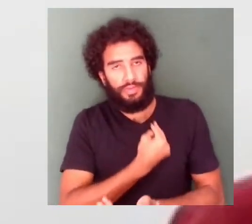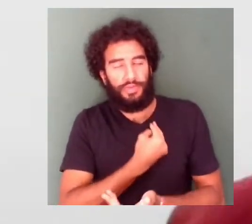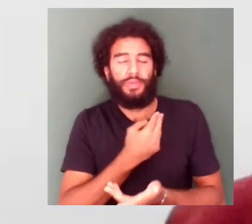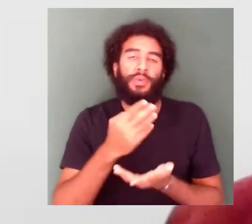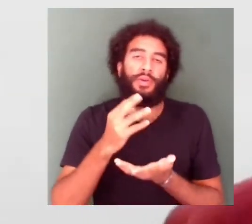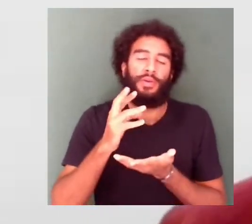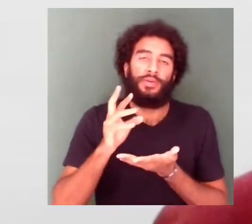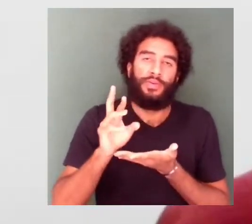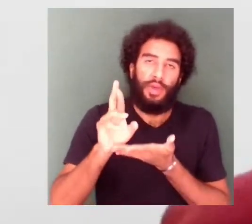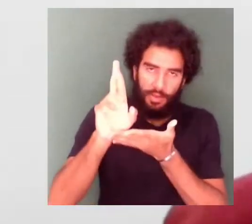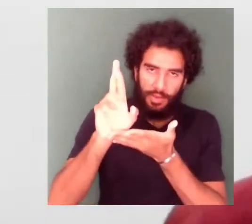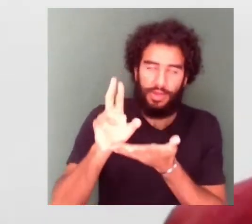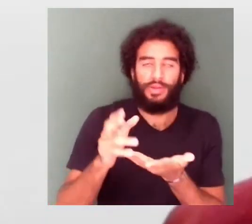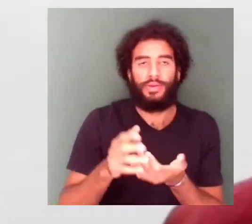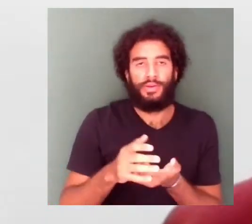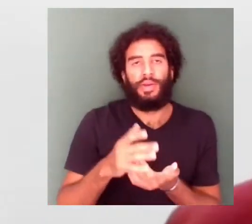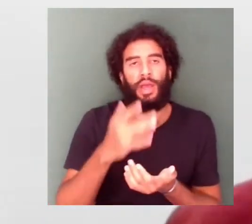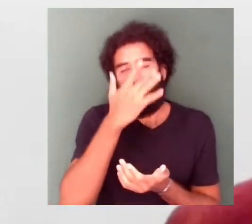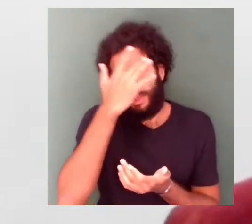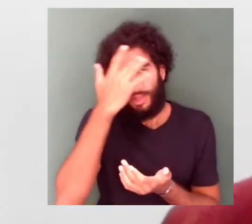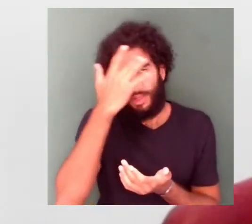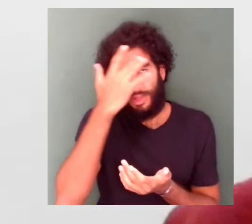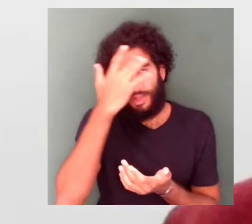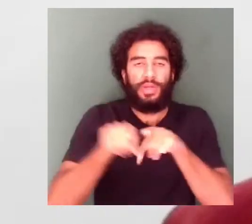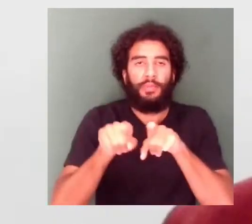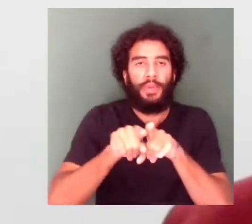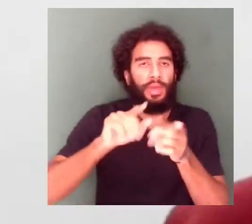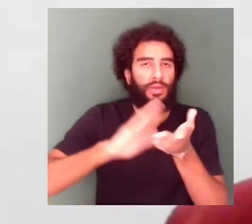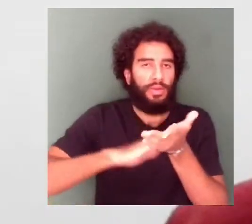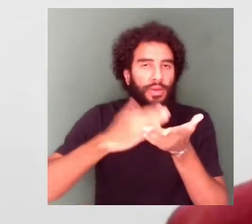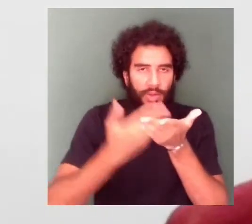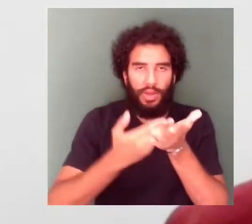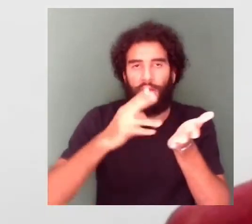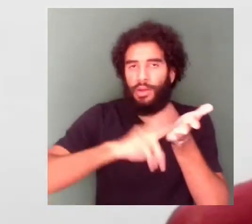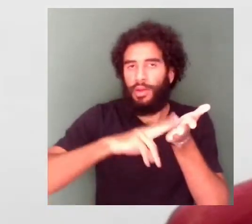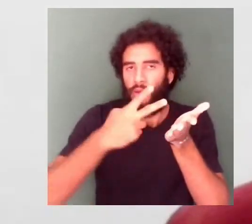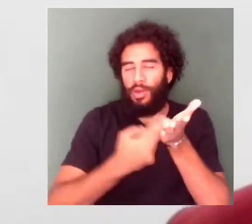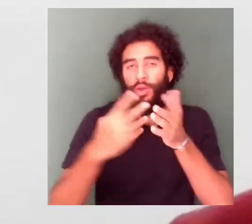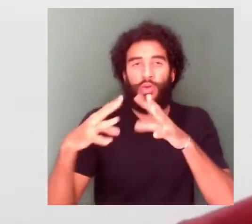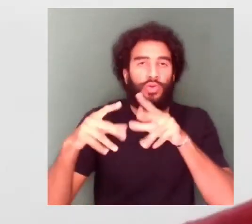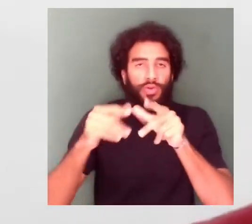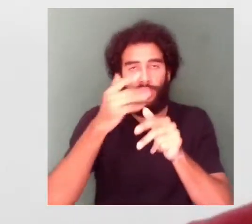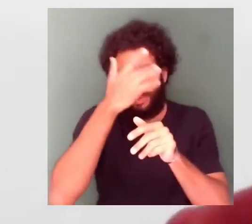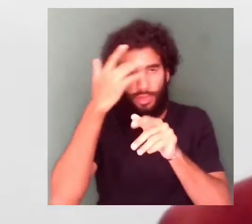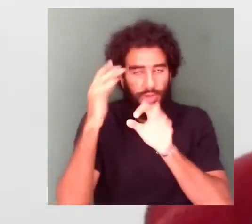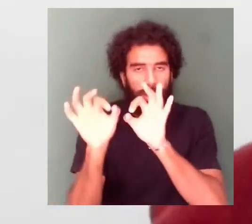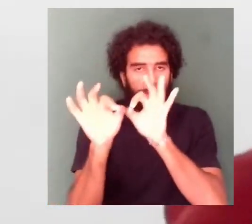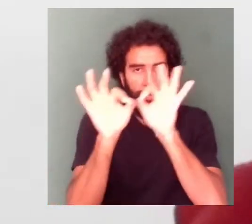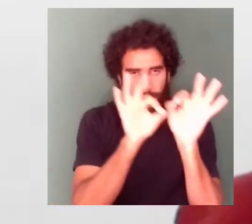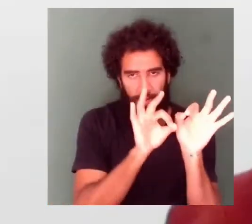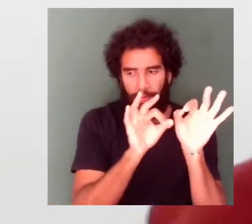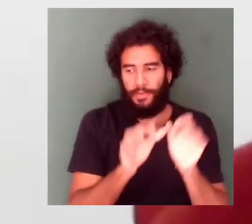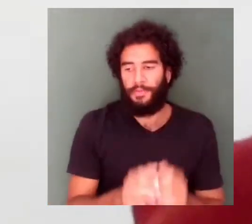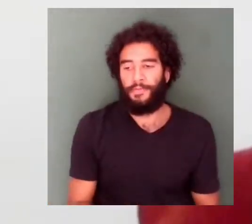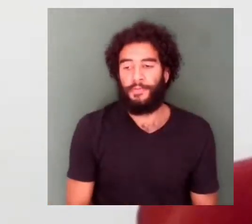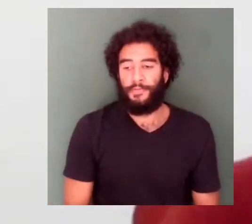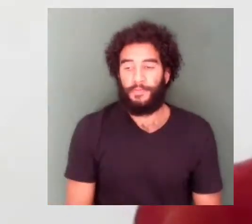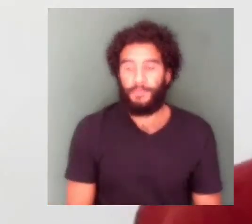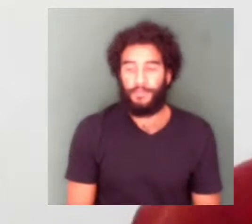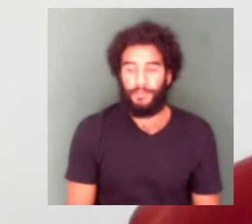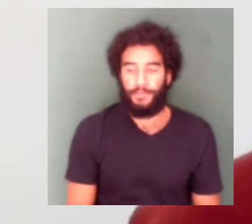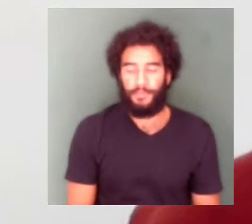and holding this event, such as PAHO, UNICEF, panelists, translators, and all participants.